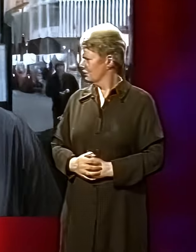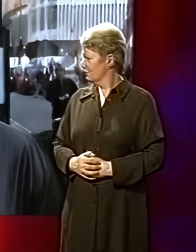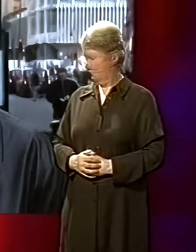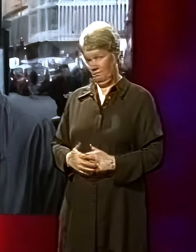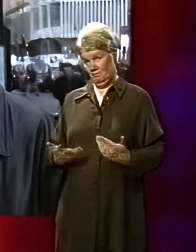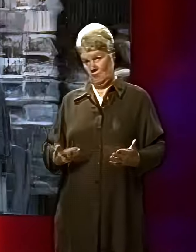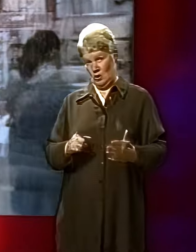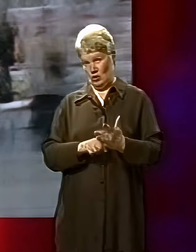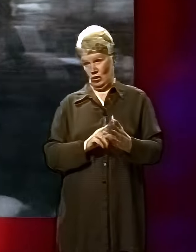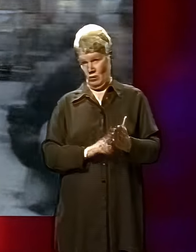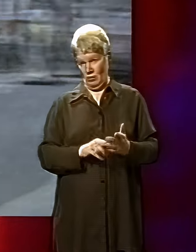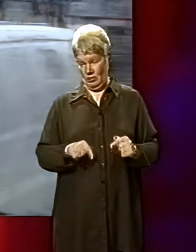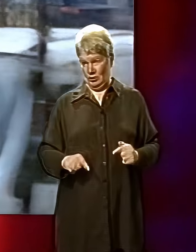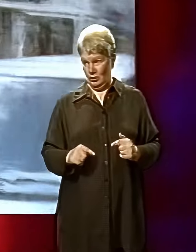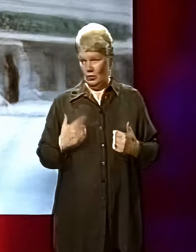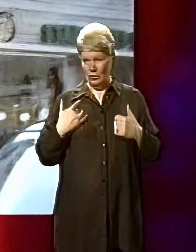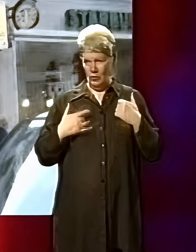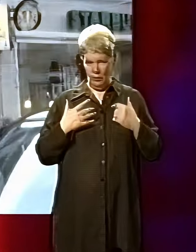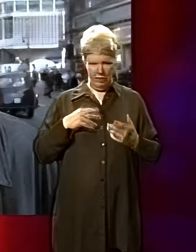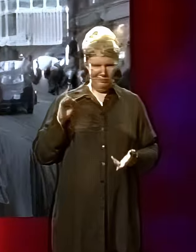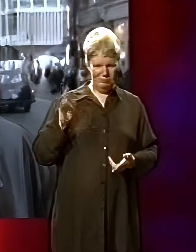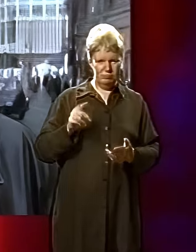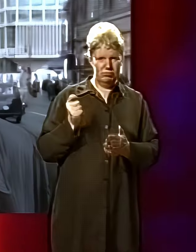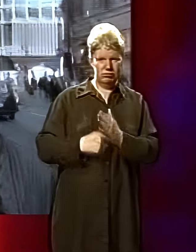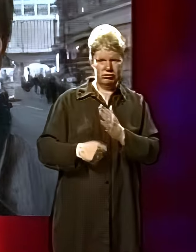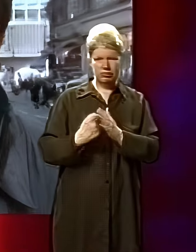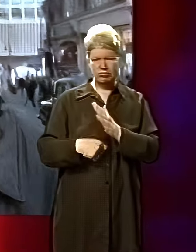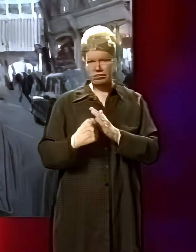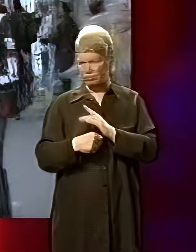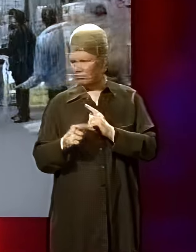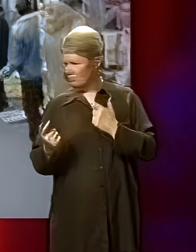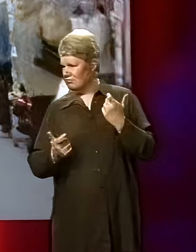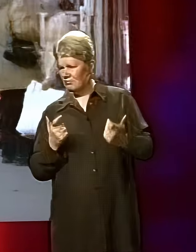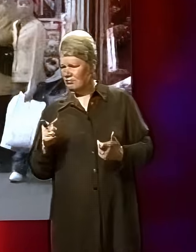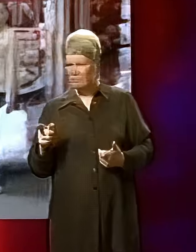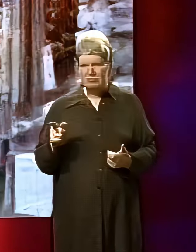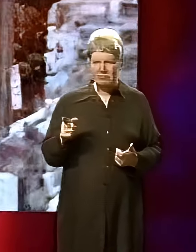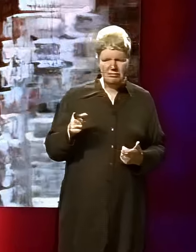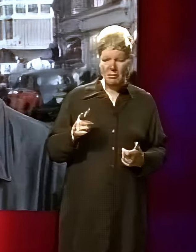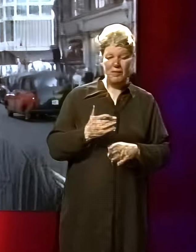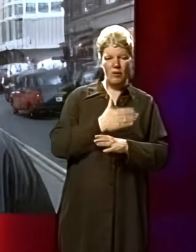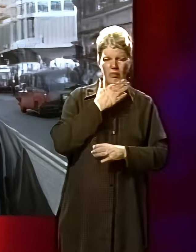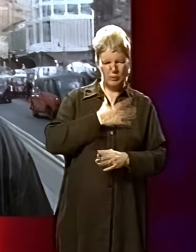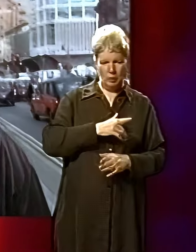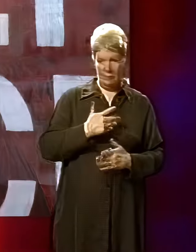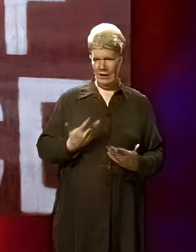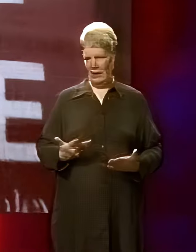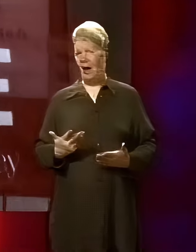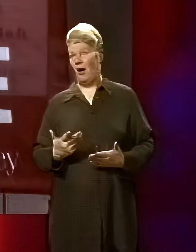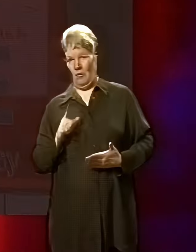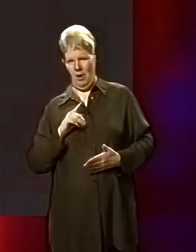January, and the streets are full of eager bargain hunters jostling to buy all the stuff that nobody wanted before Christmas. And